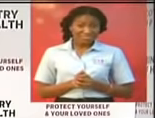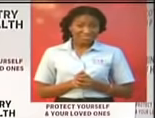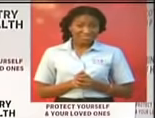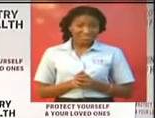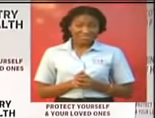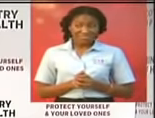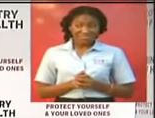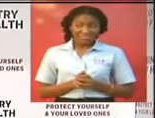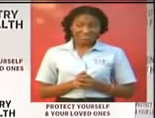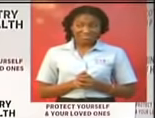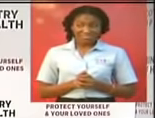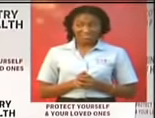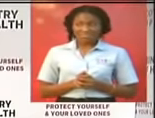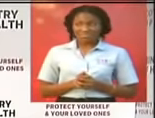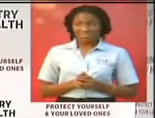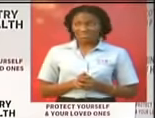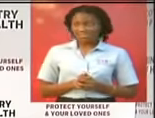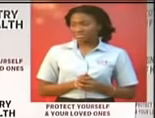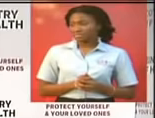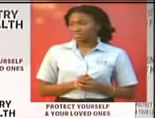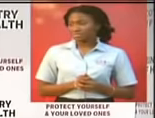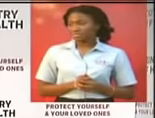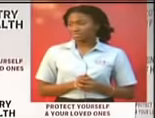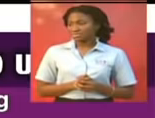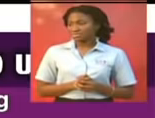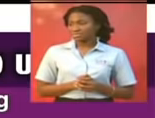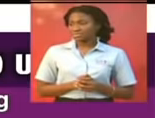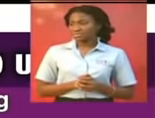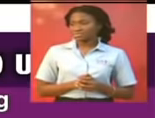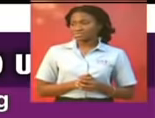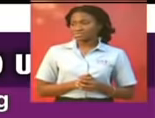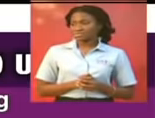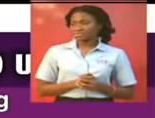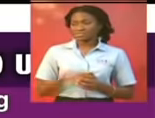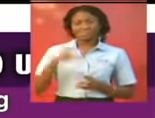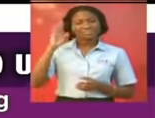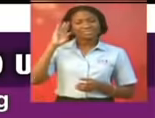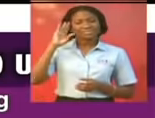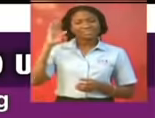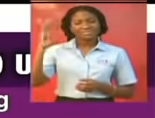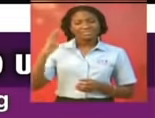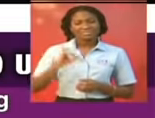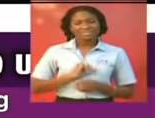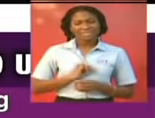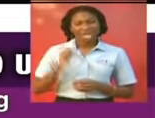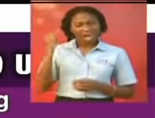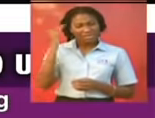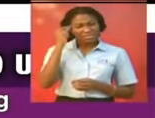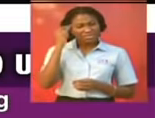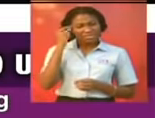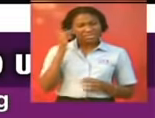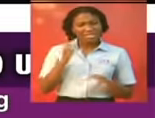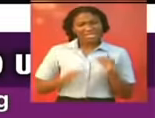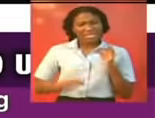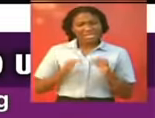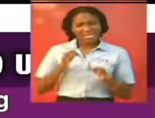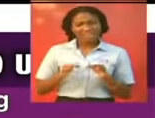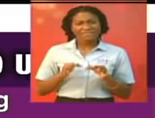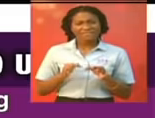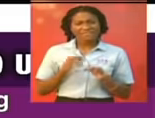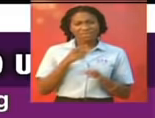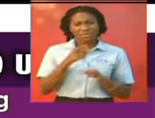Hello? Yes. I'm just going to continue. To the Chief Medical Officer, I was wondering if you could give an